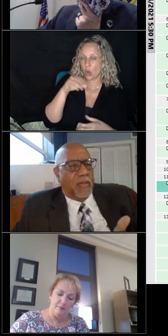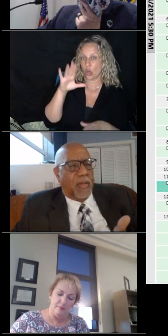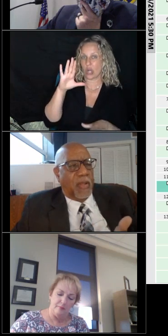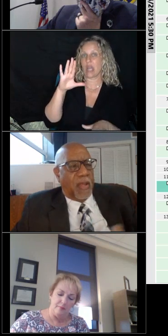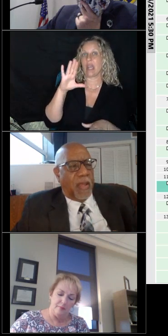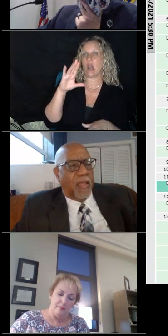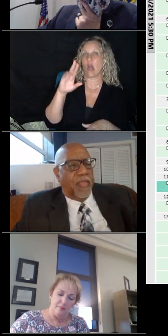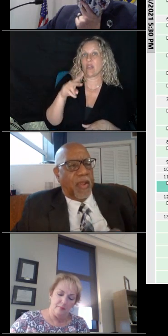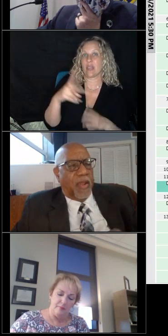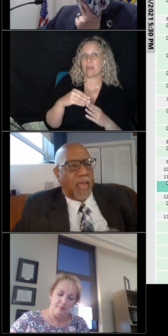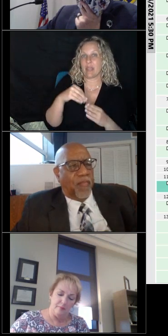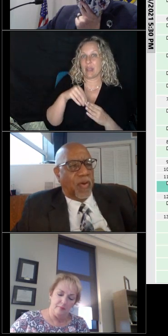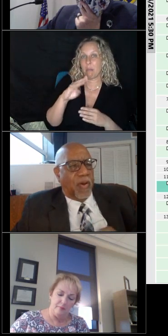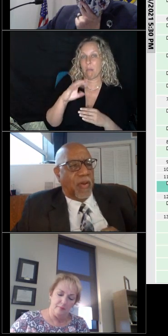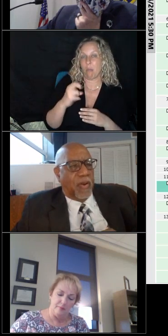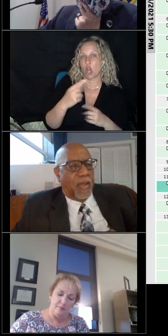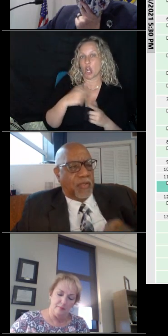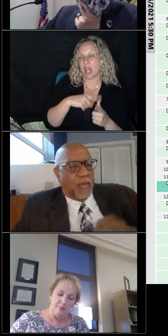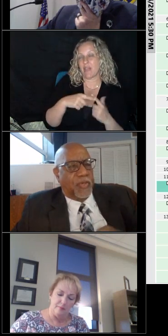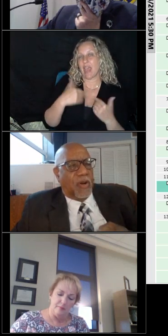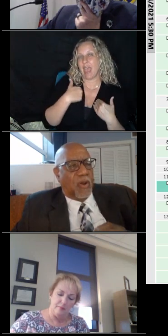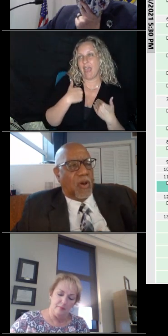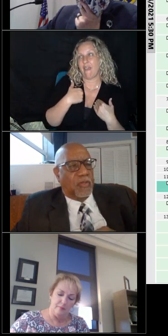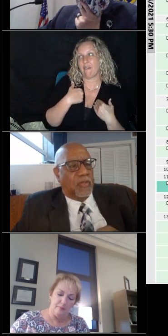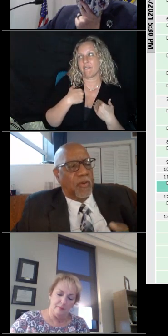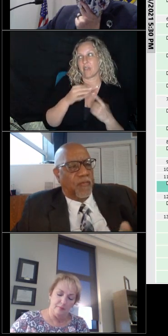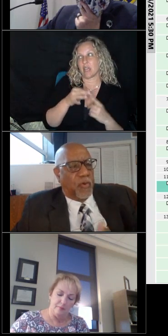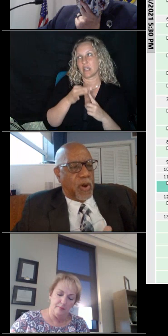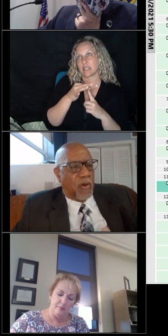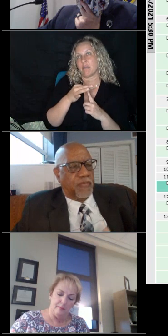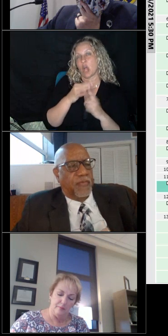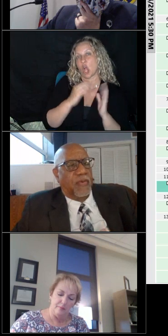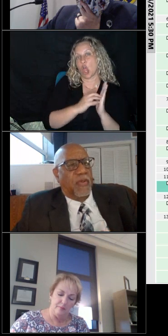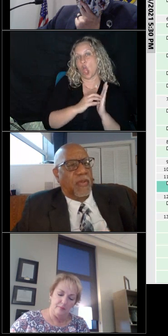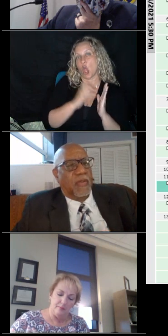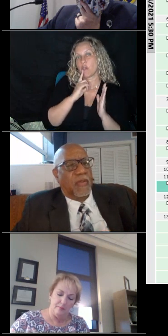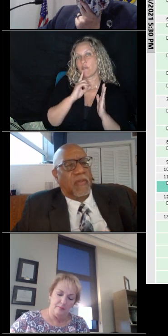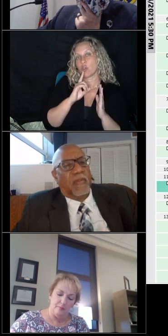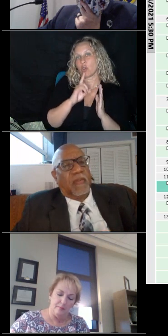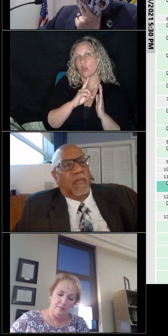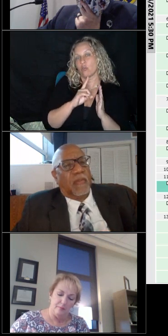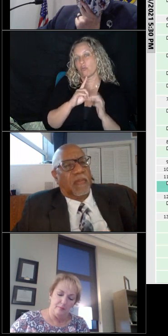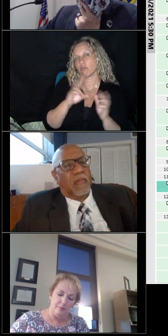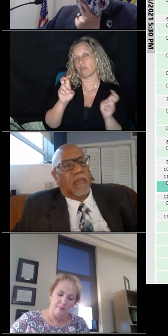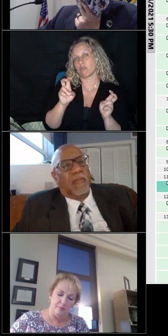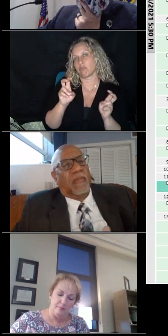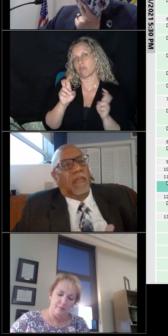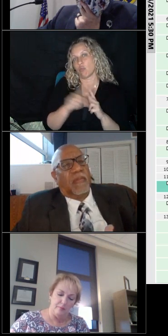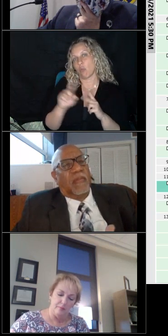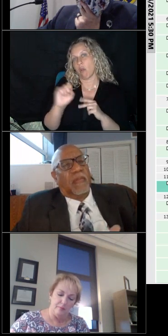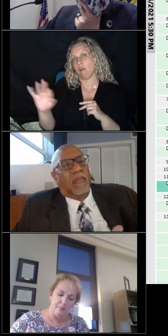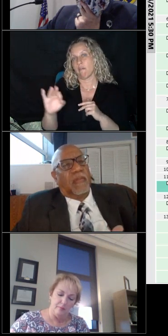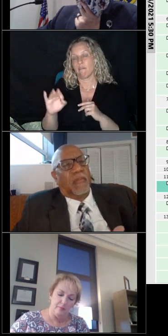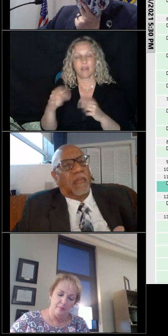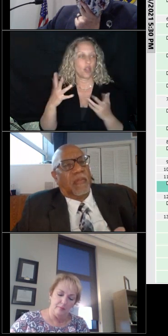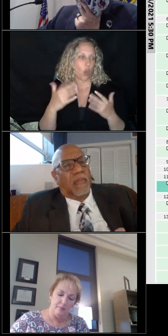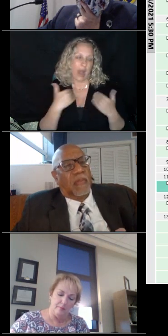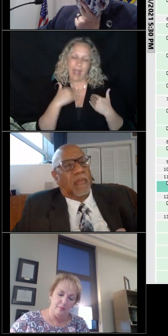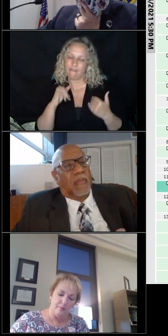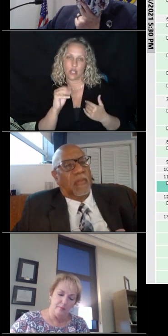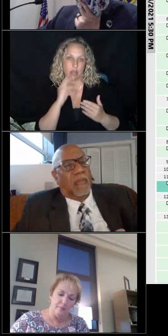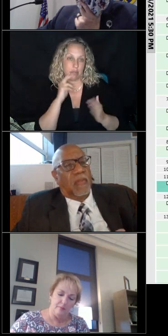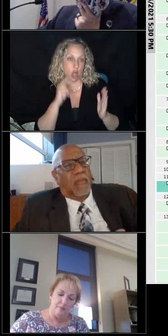in March, and then have an exception clause for runoff? You already have that if you look